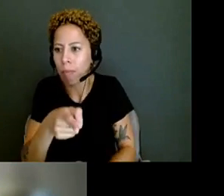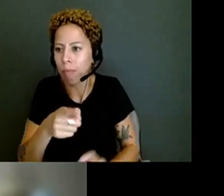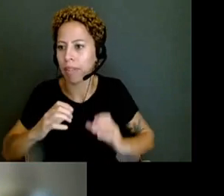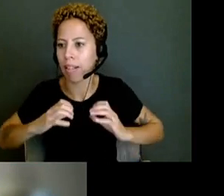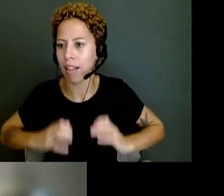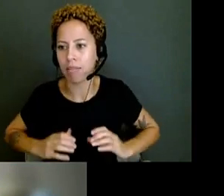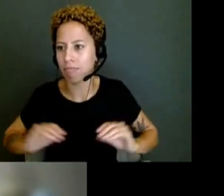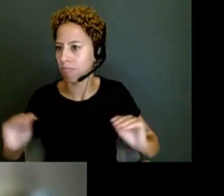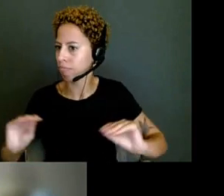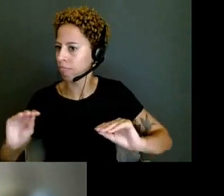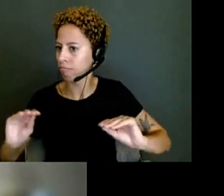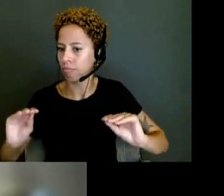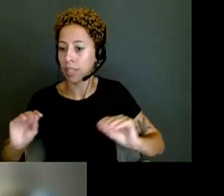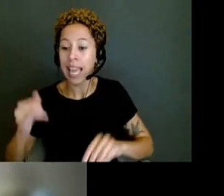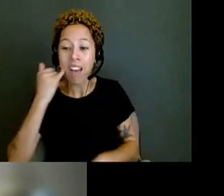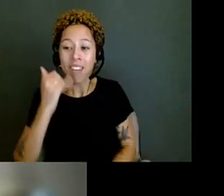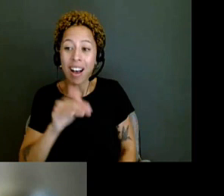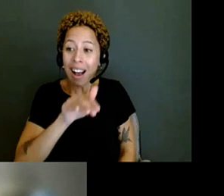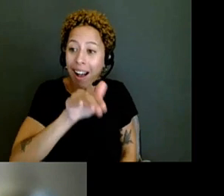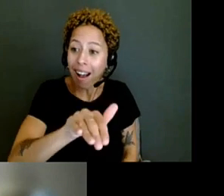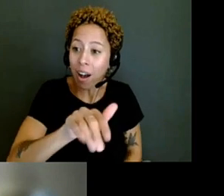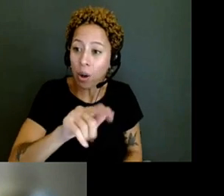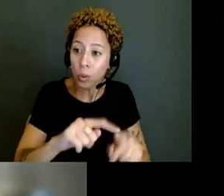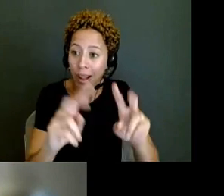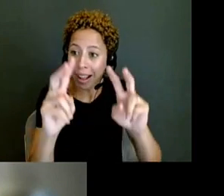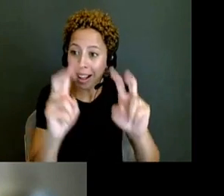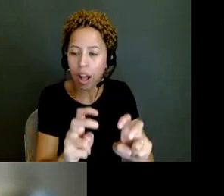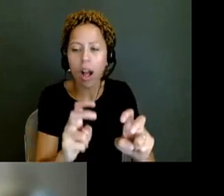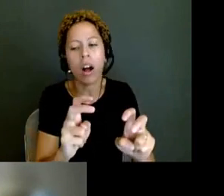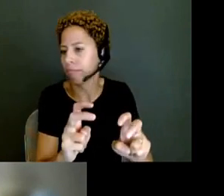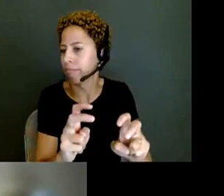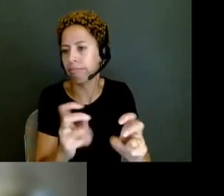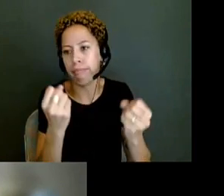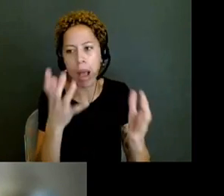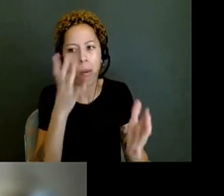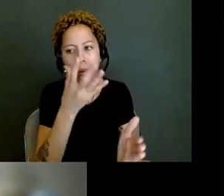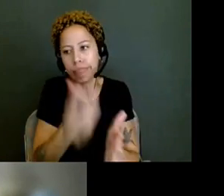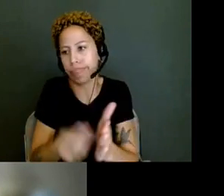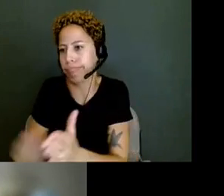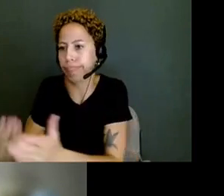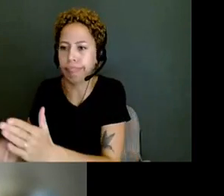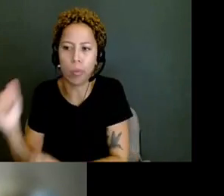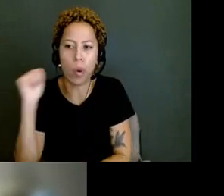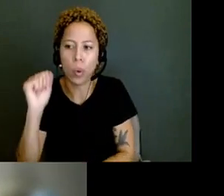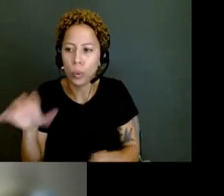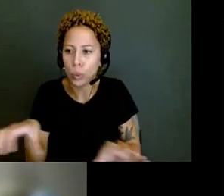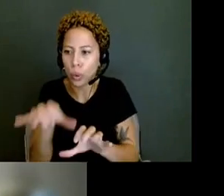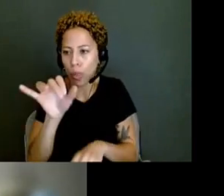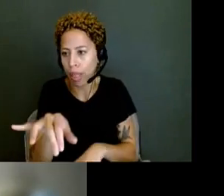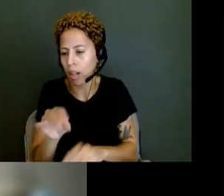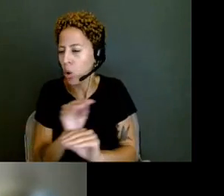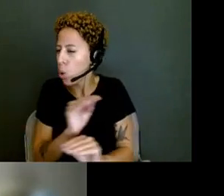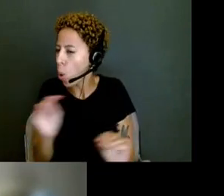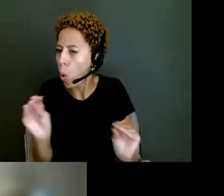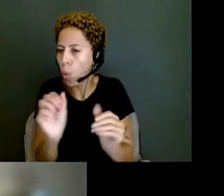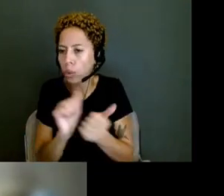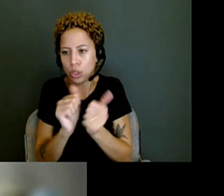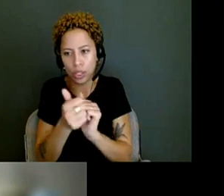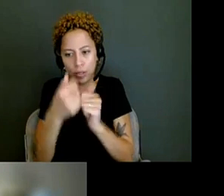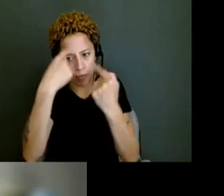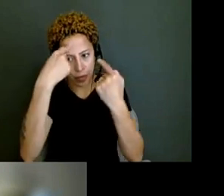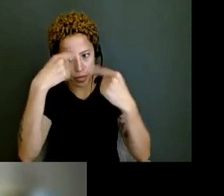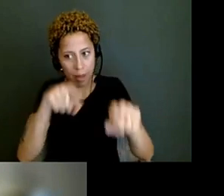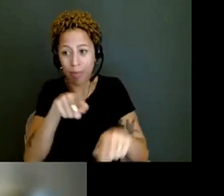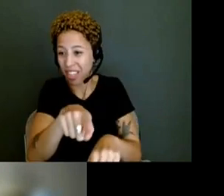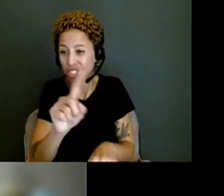people to do stuff, that's when you start losing them. So they don't have to do anything at all. No difference for them at all. No change to them at all. Just comes in as a